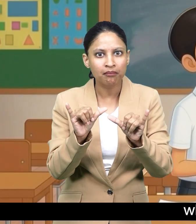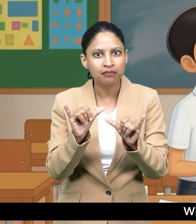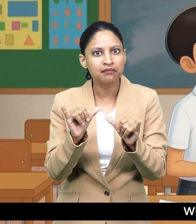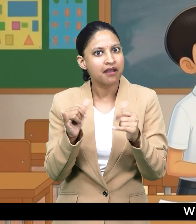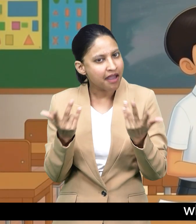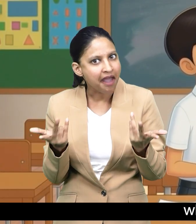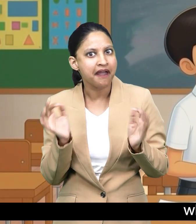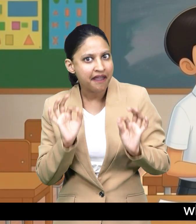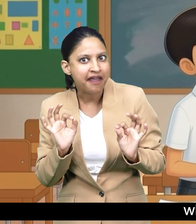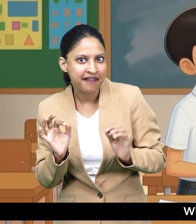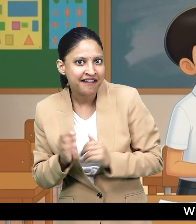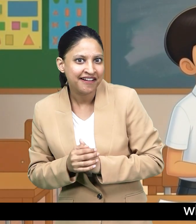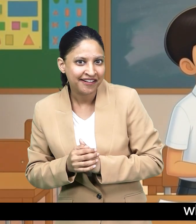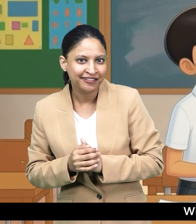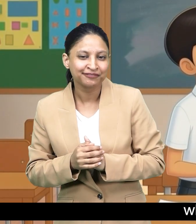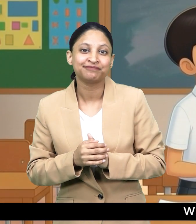folded."